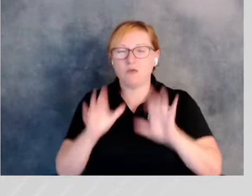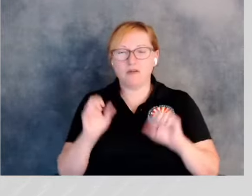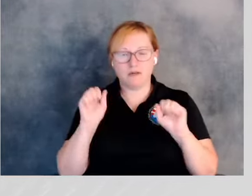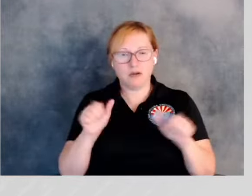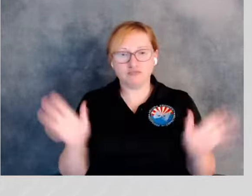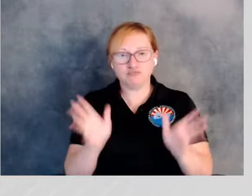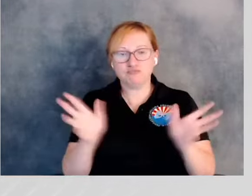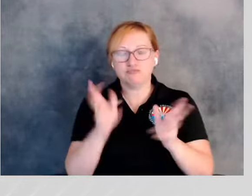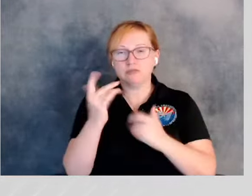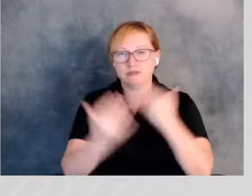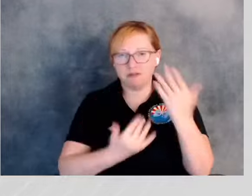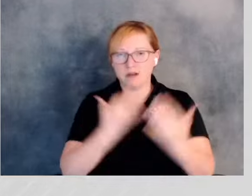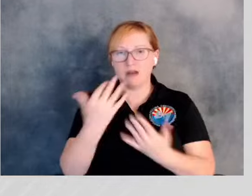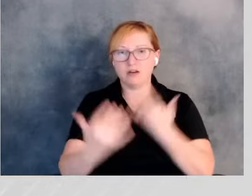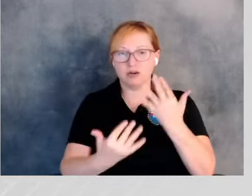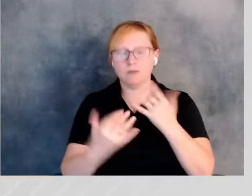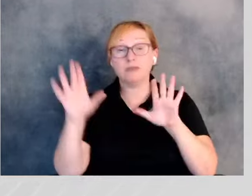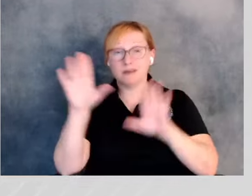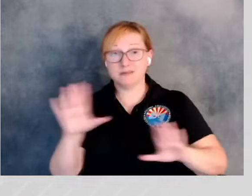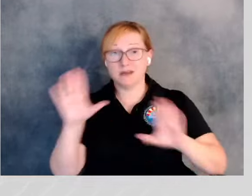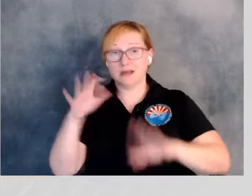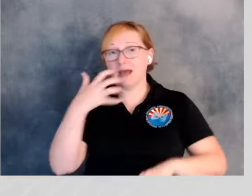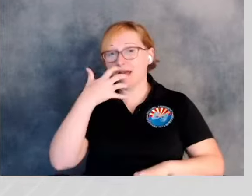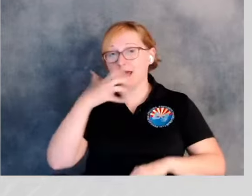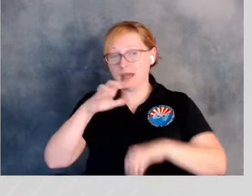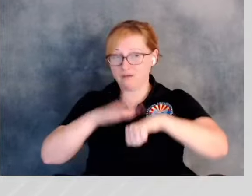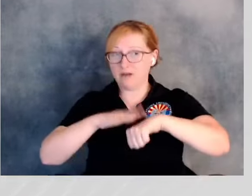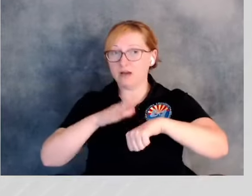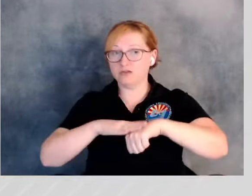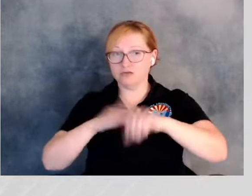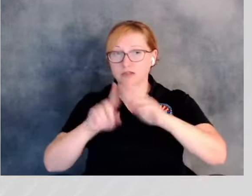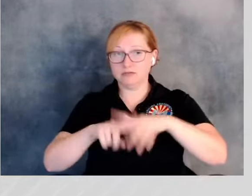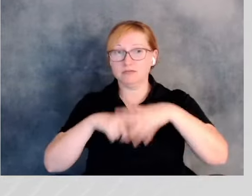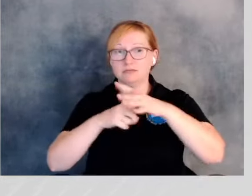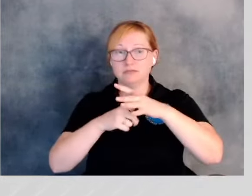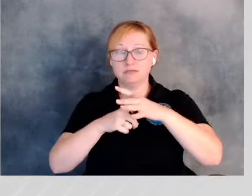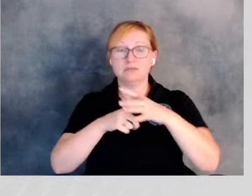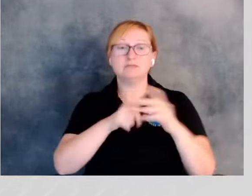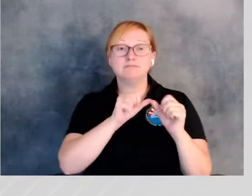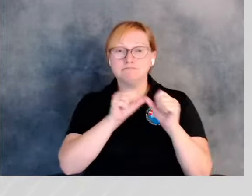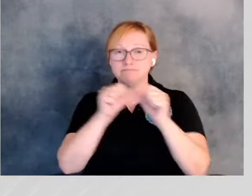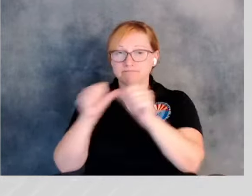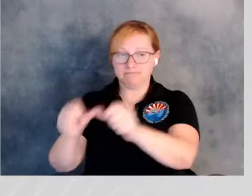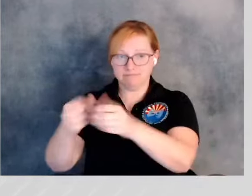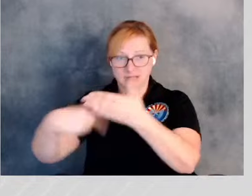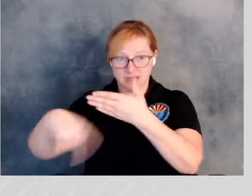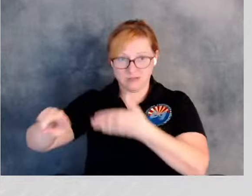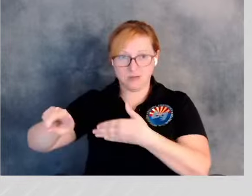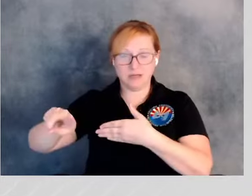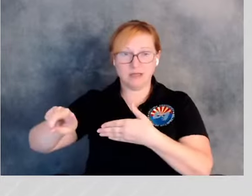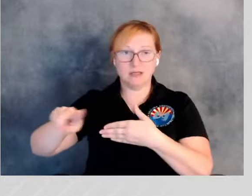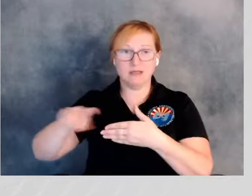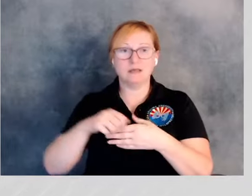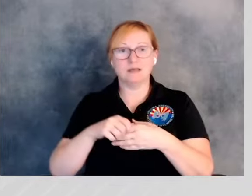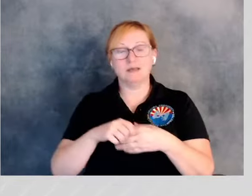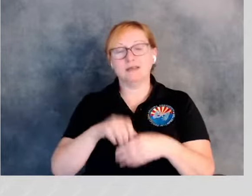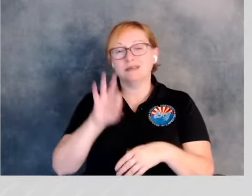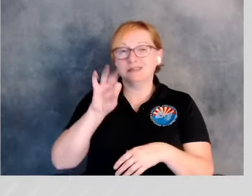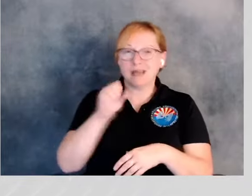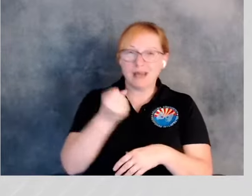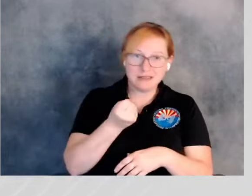when a heat advisory is in effect. Heading into next week, it's not going to cool down a lot, so a lot of mid to upper 90s are